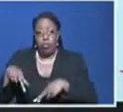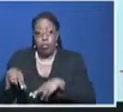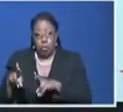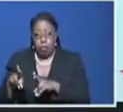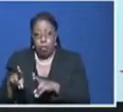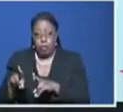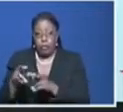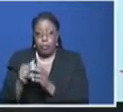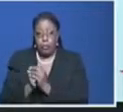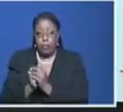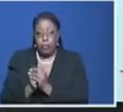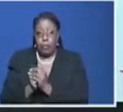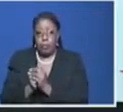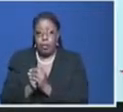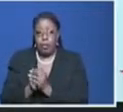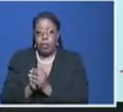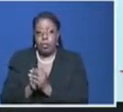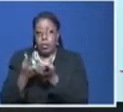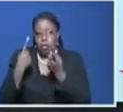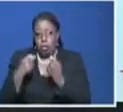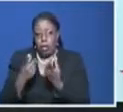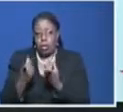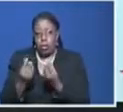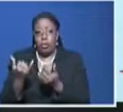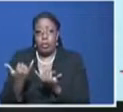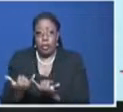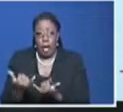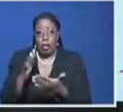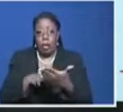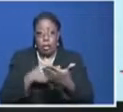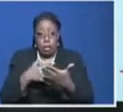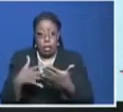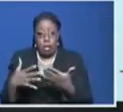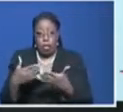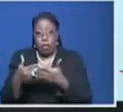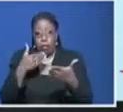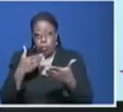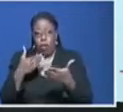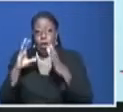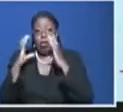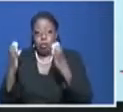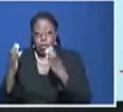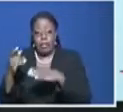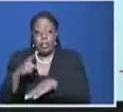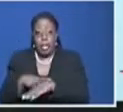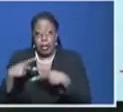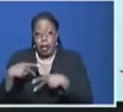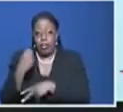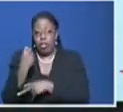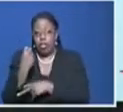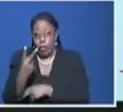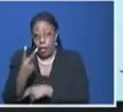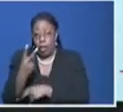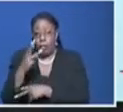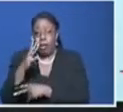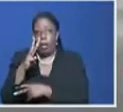roads. What we are pushing to do now is we have a schedule before we close for the Christmas. We are pushing to have 12 miles